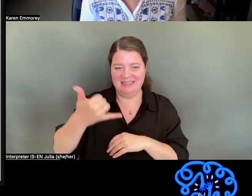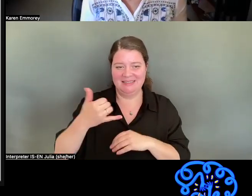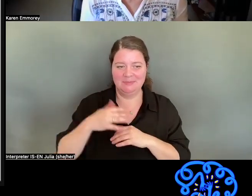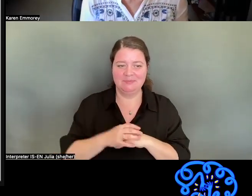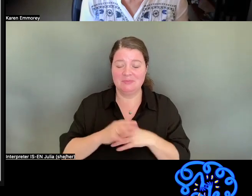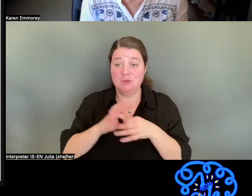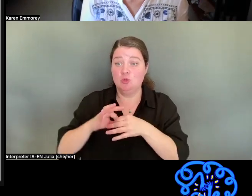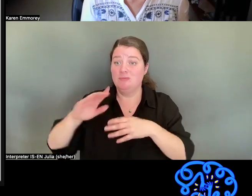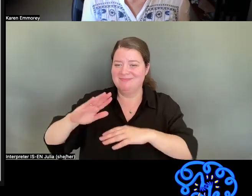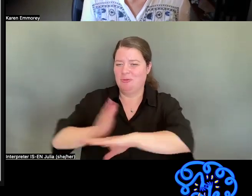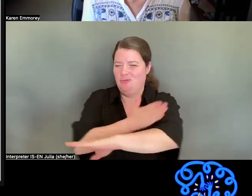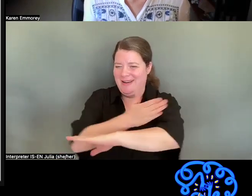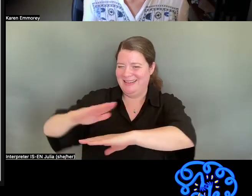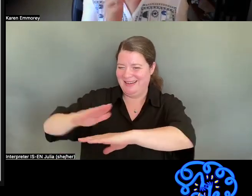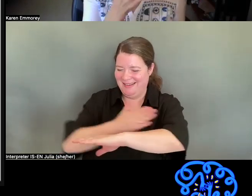ratings.